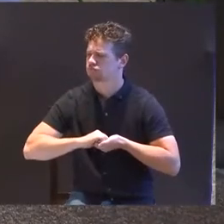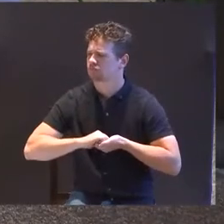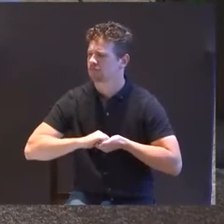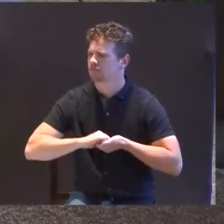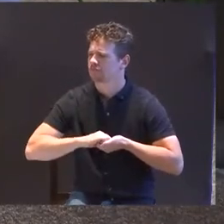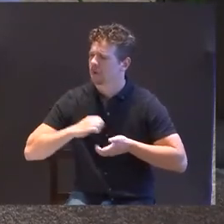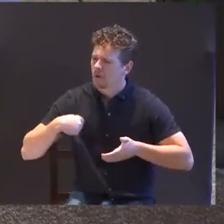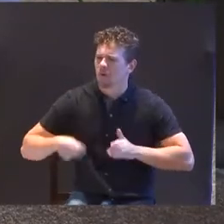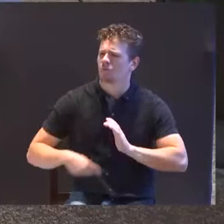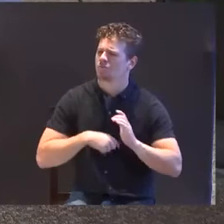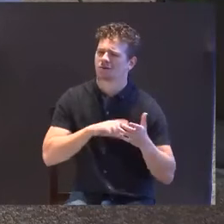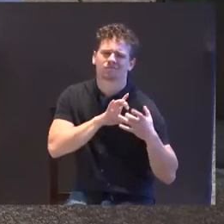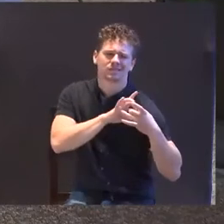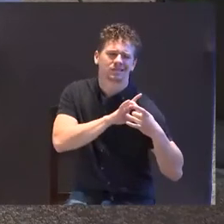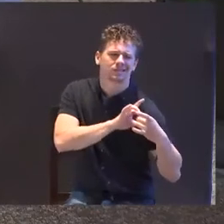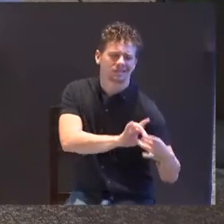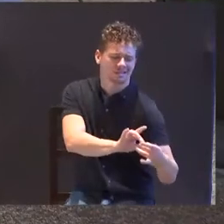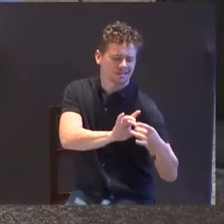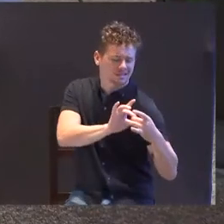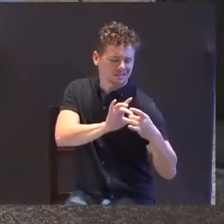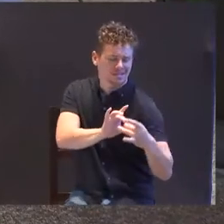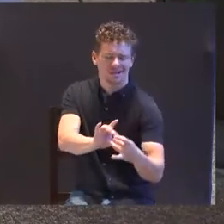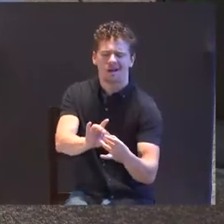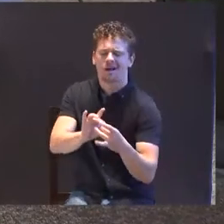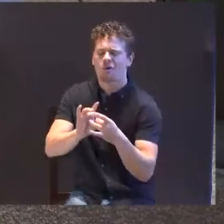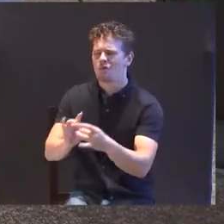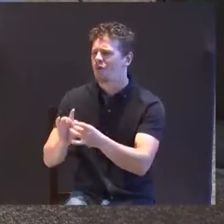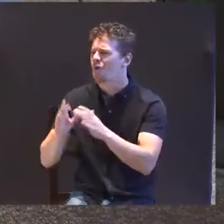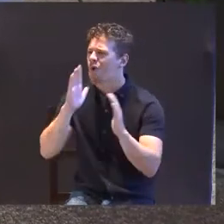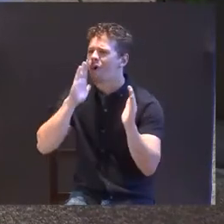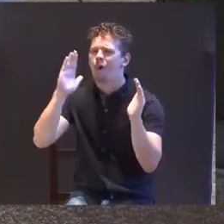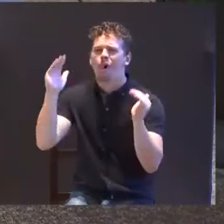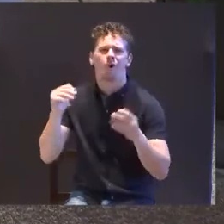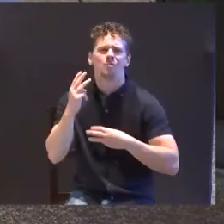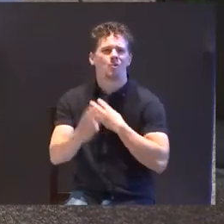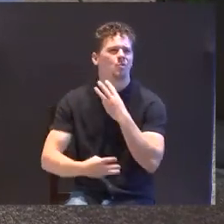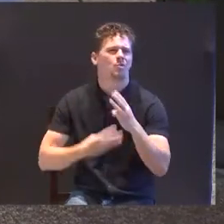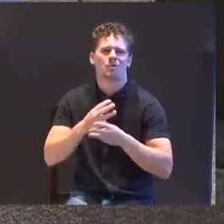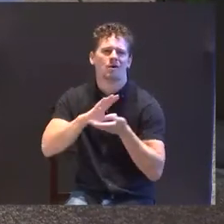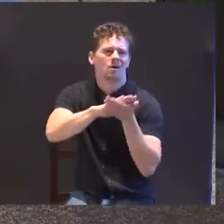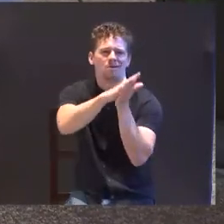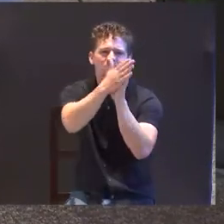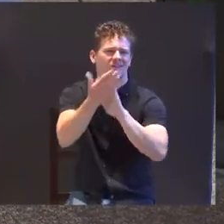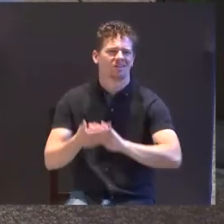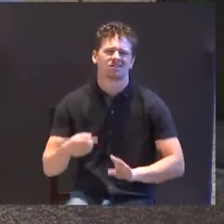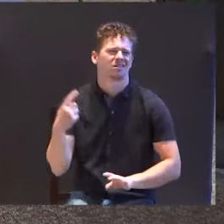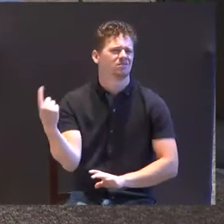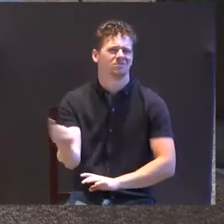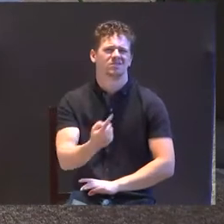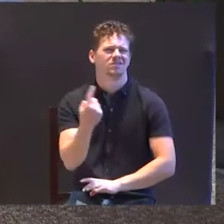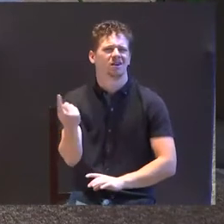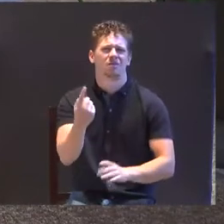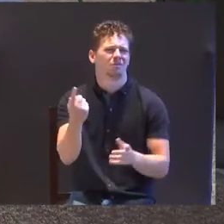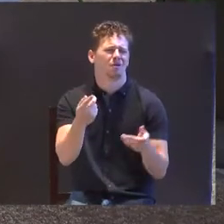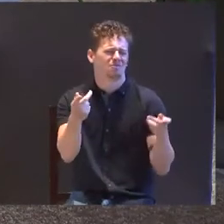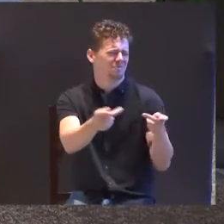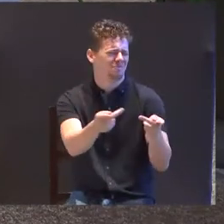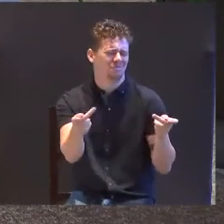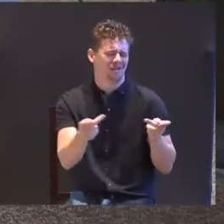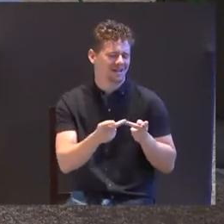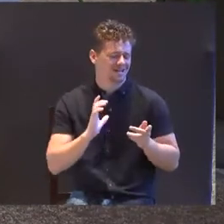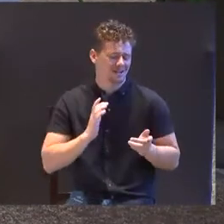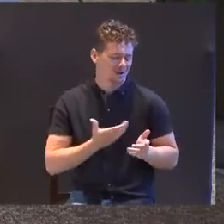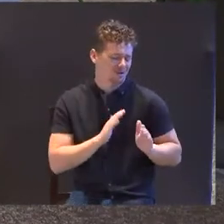together in our desire to see the world become a place in which our children can